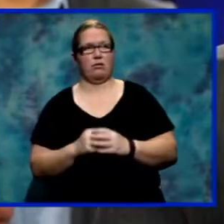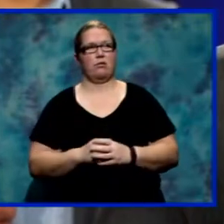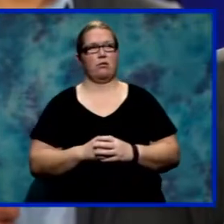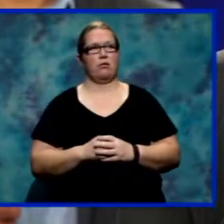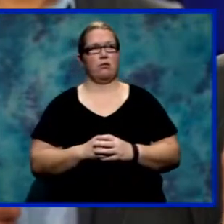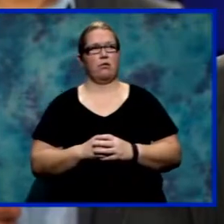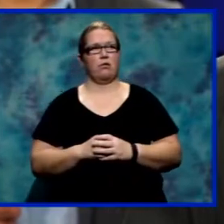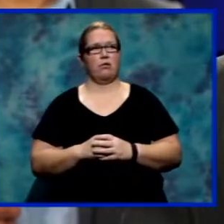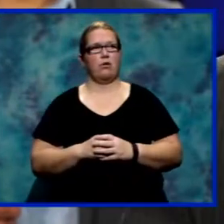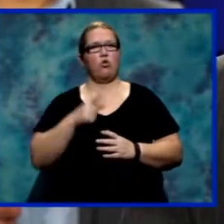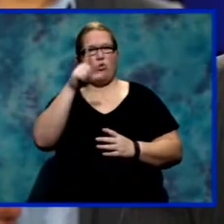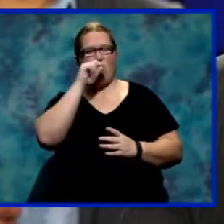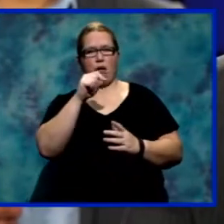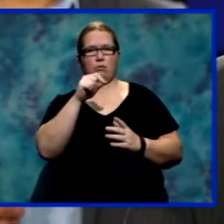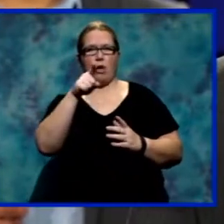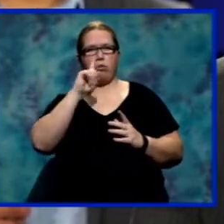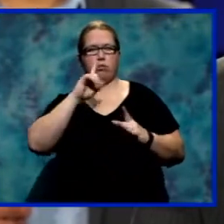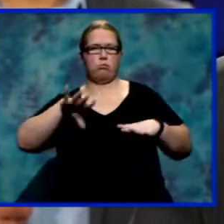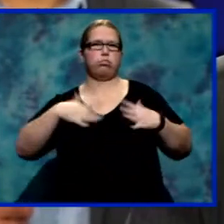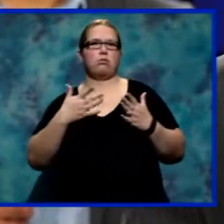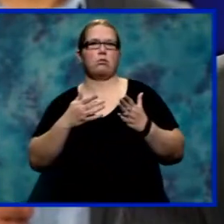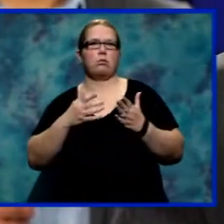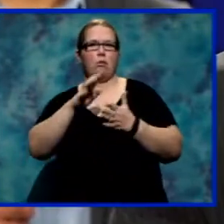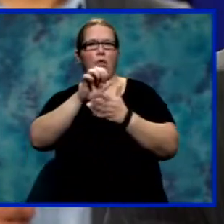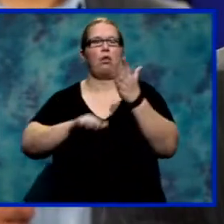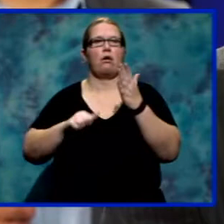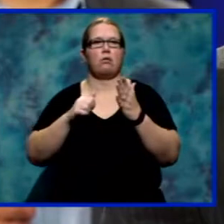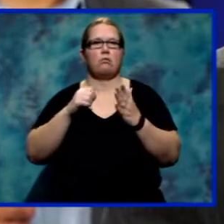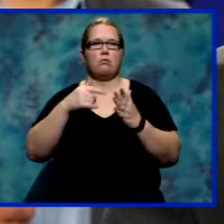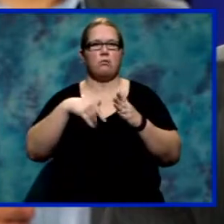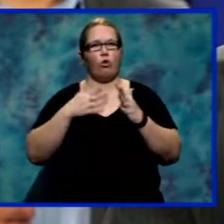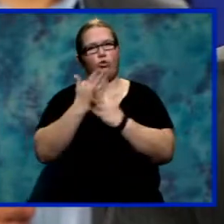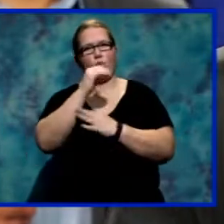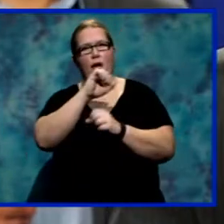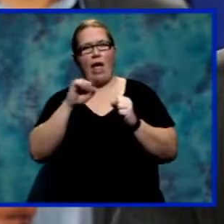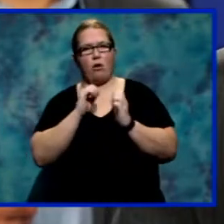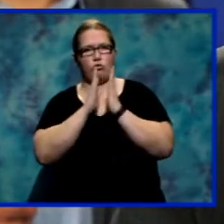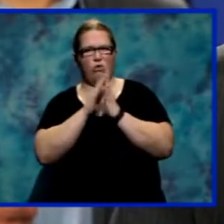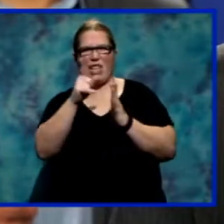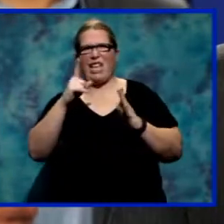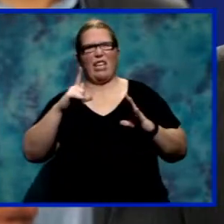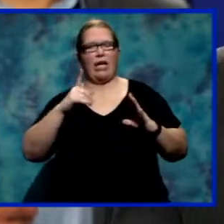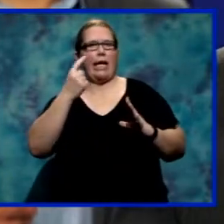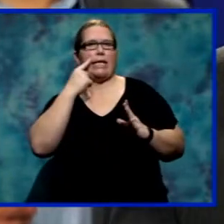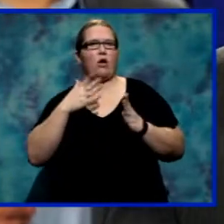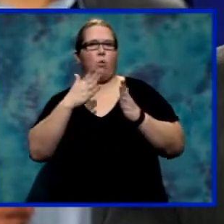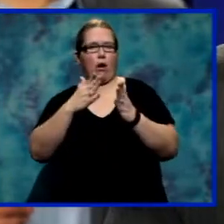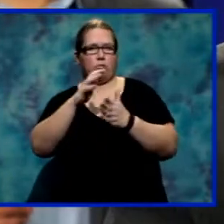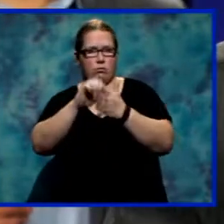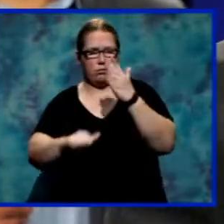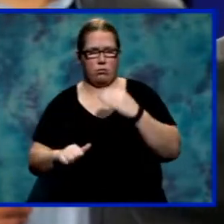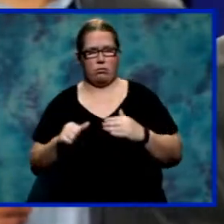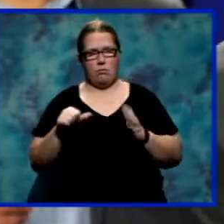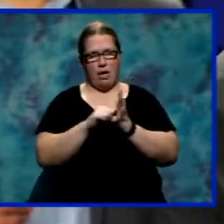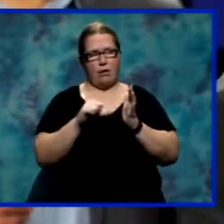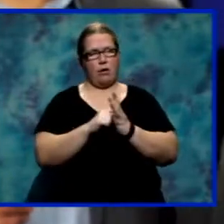pay directly into our church. That's the most convenient way of paying. We're going to sing a